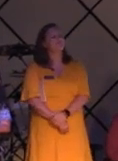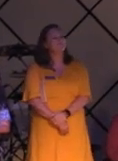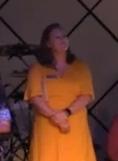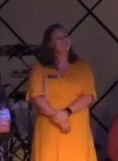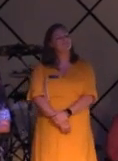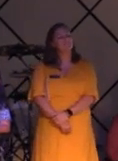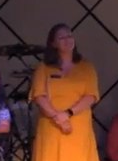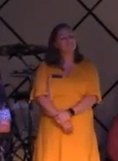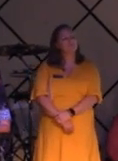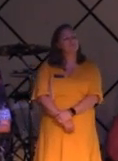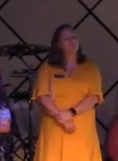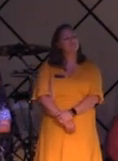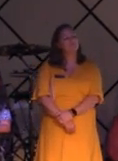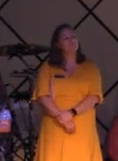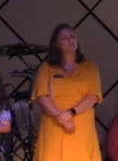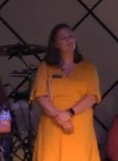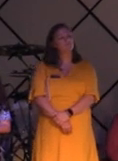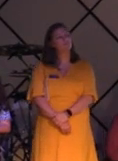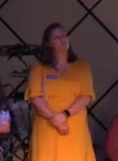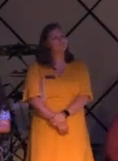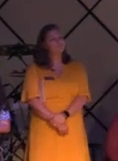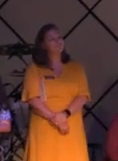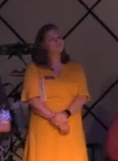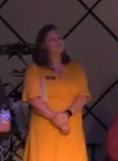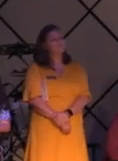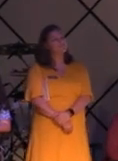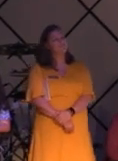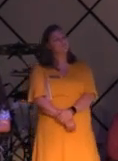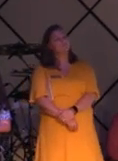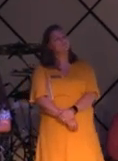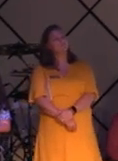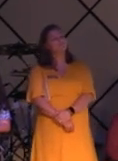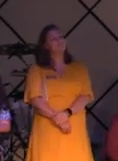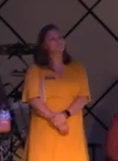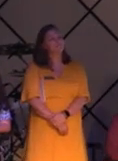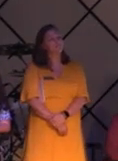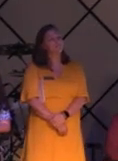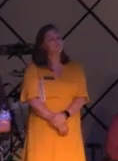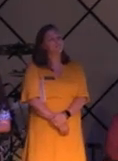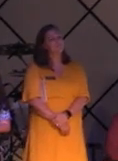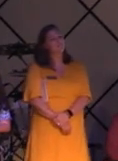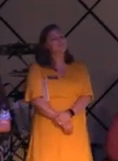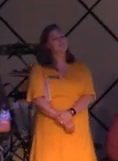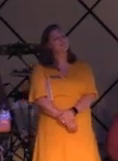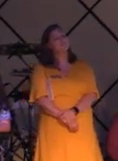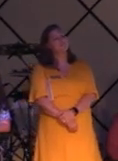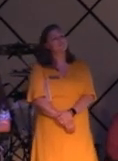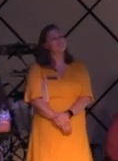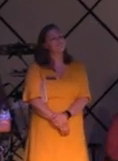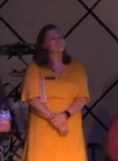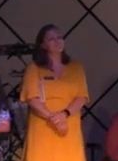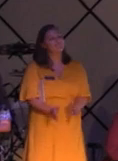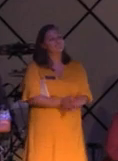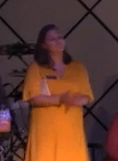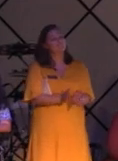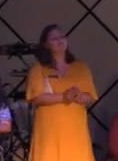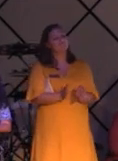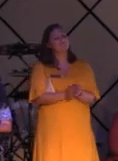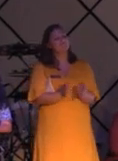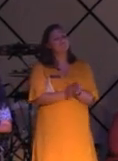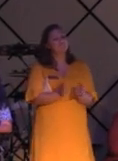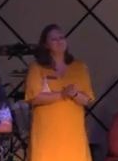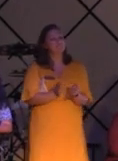We graduated about 7 years ago from this program. And I'm also a Navy veteran.